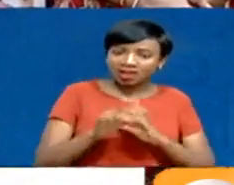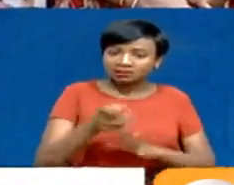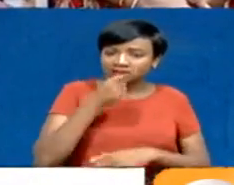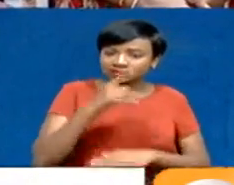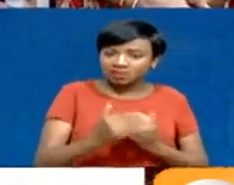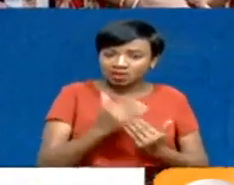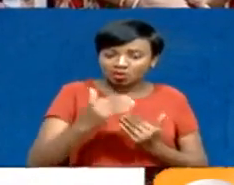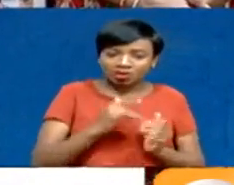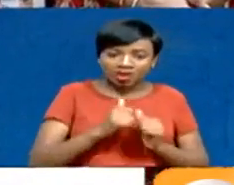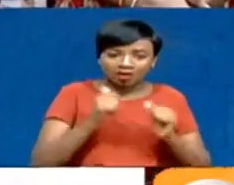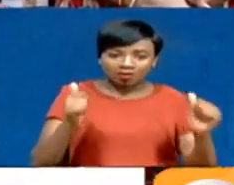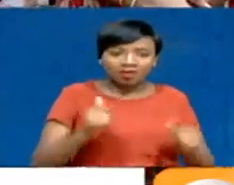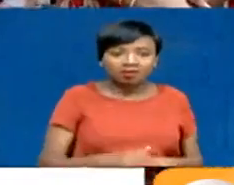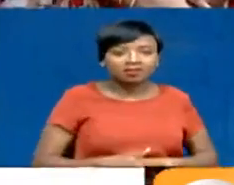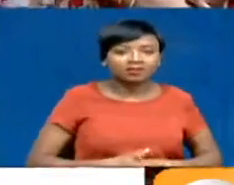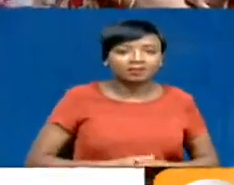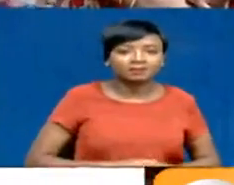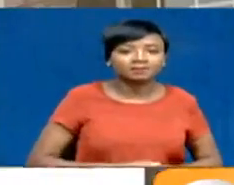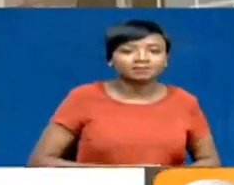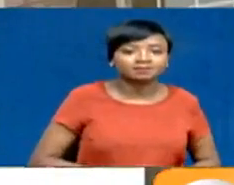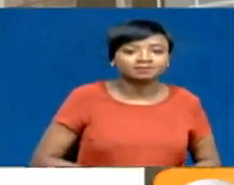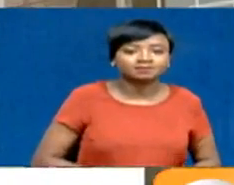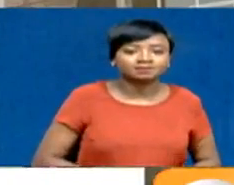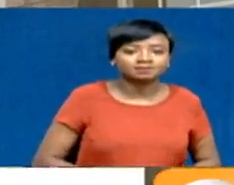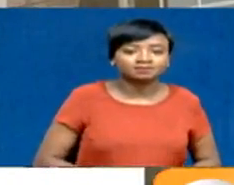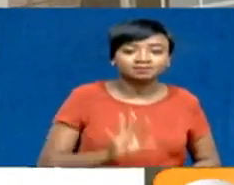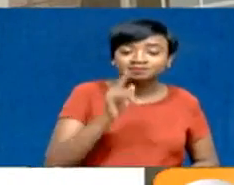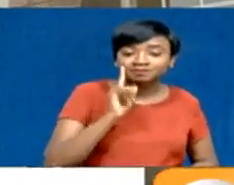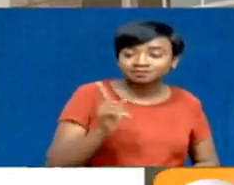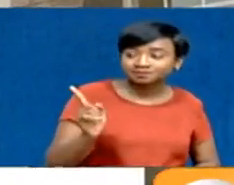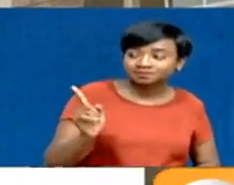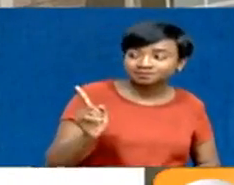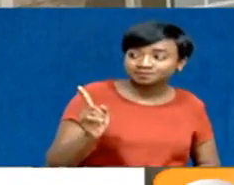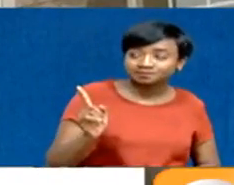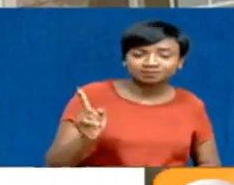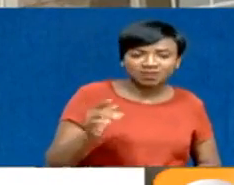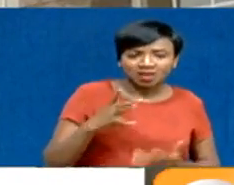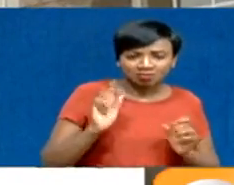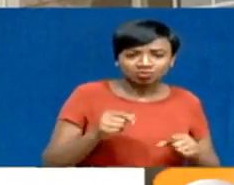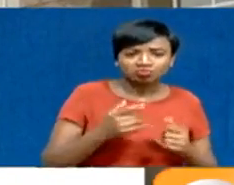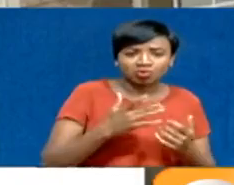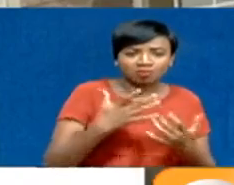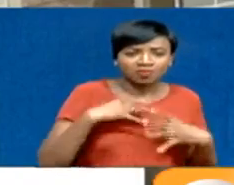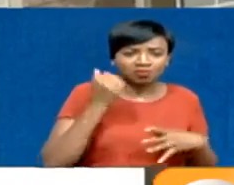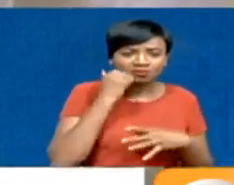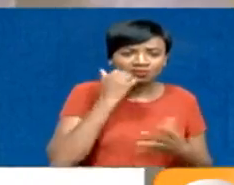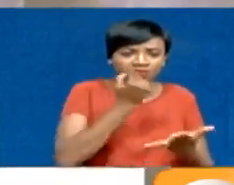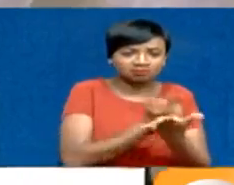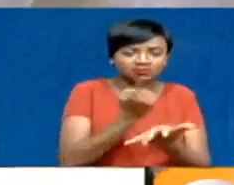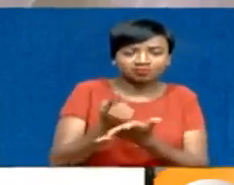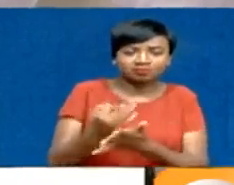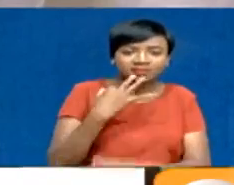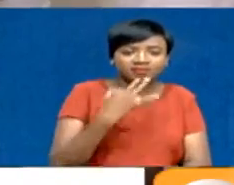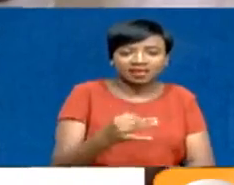wakitibiwa na wataalamu wetu ambao wako hapa. The construction of the 350-bed capacity hospital to be managed by